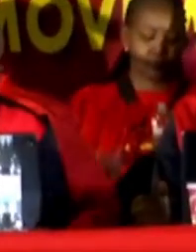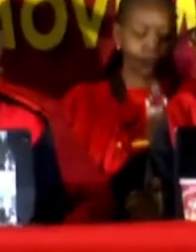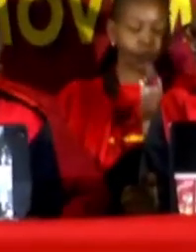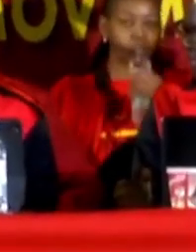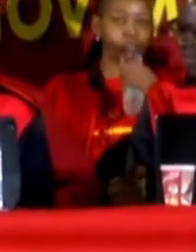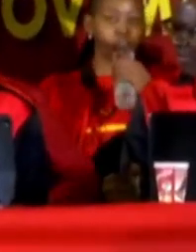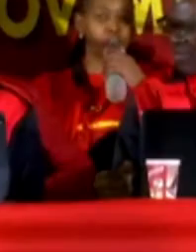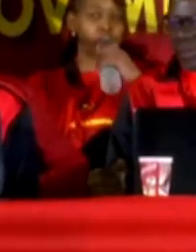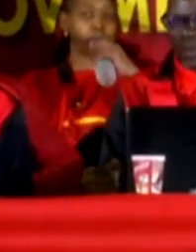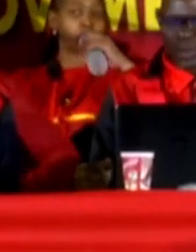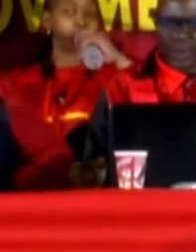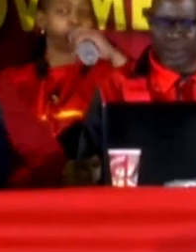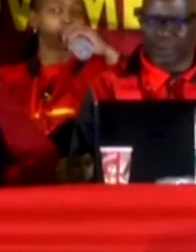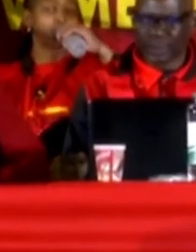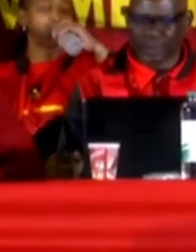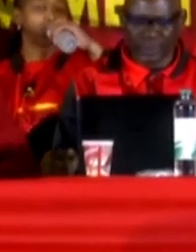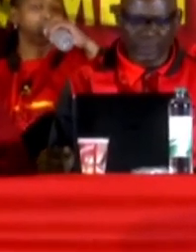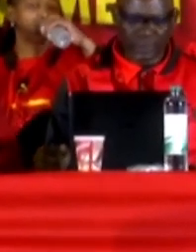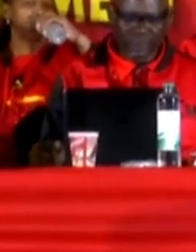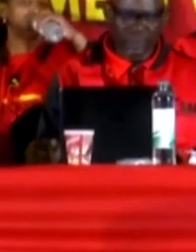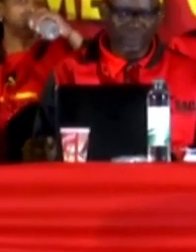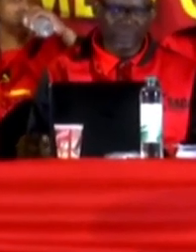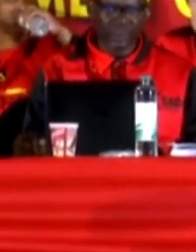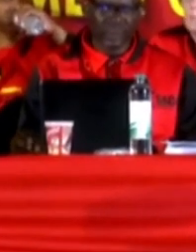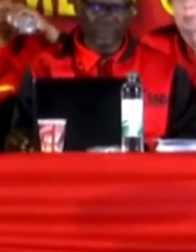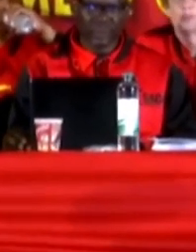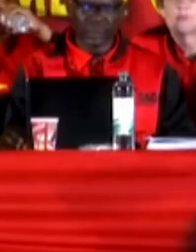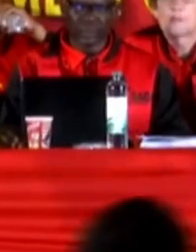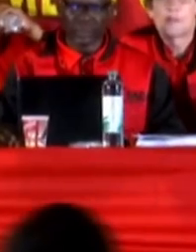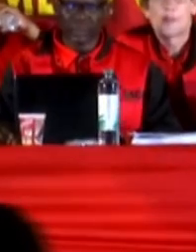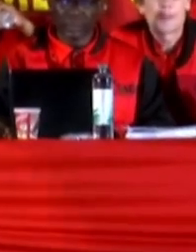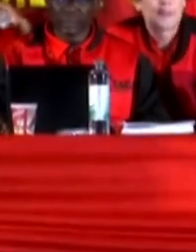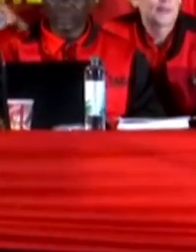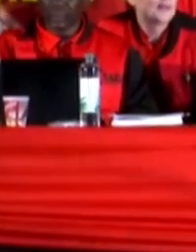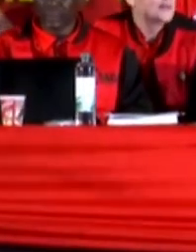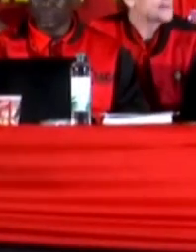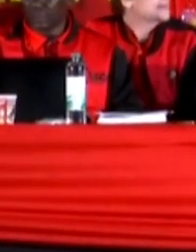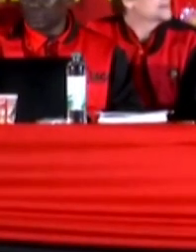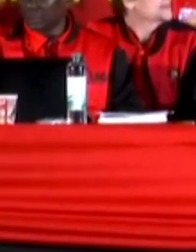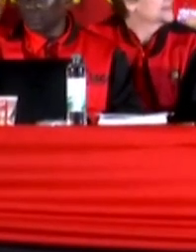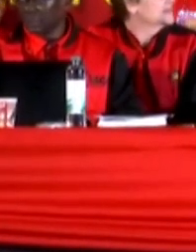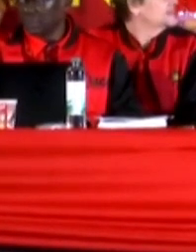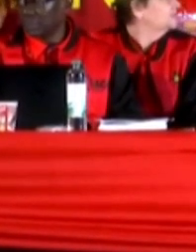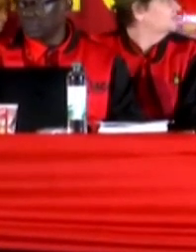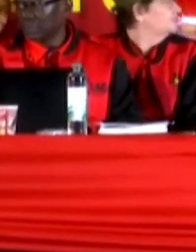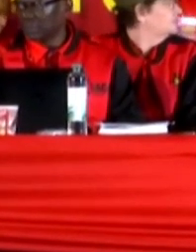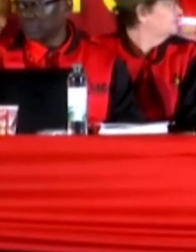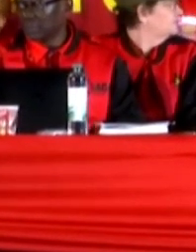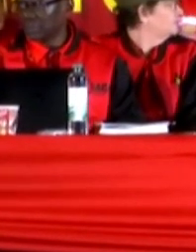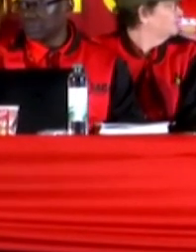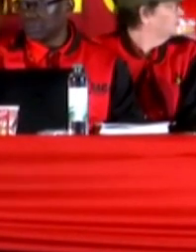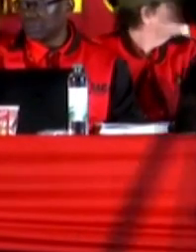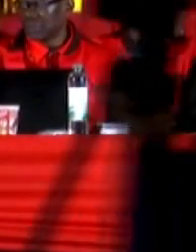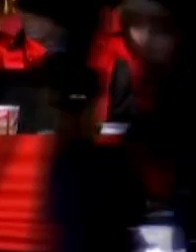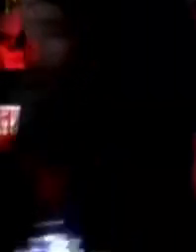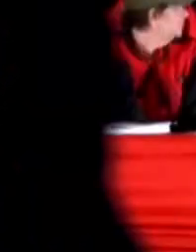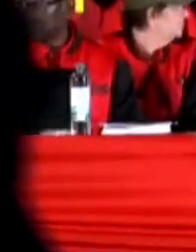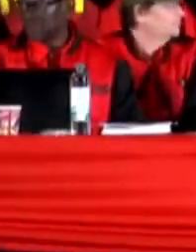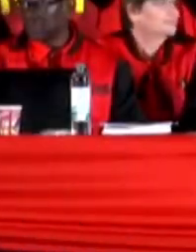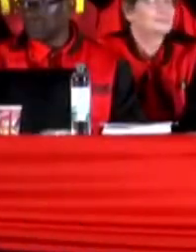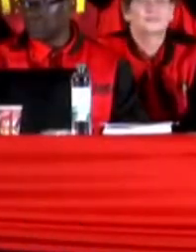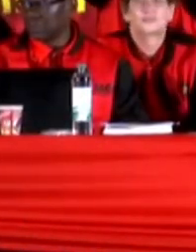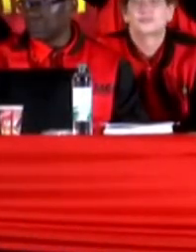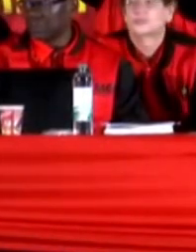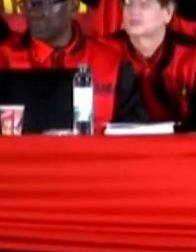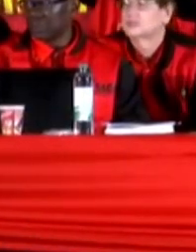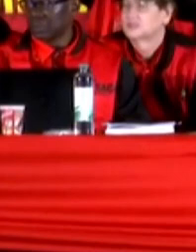because they've stolen from the public purse and they've stolen from the poor. Tulas Mwesi is on the podium. Let's take you